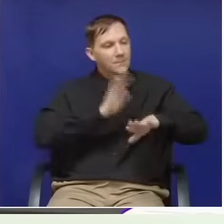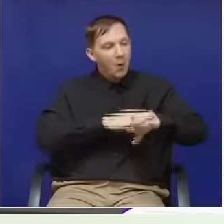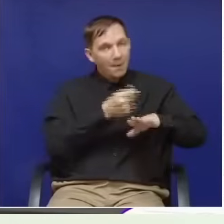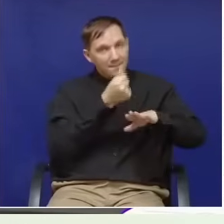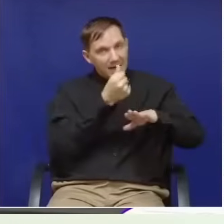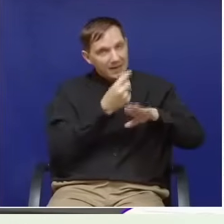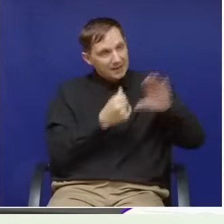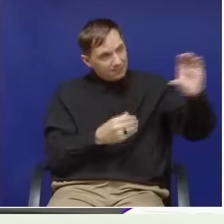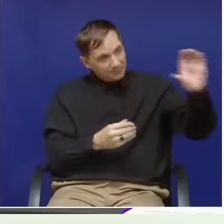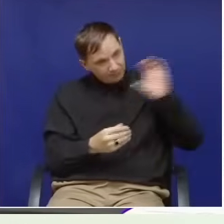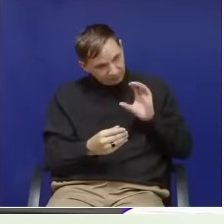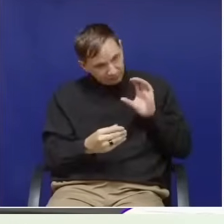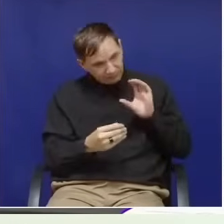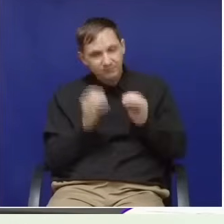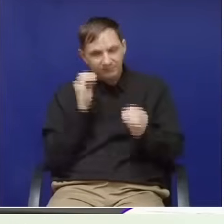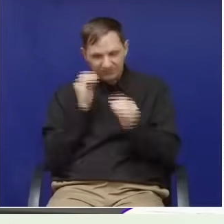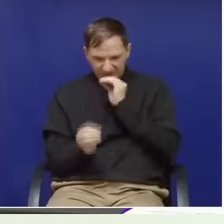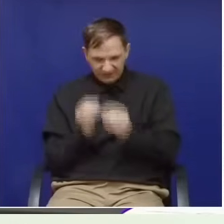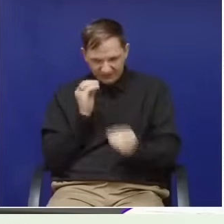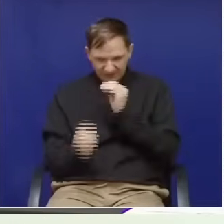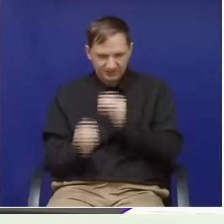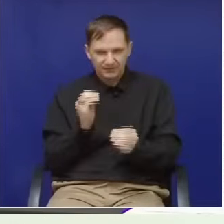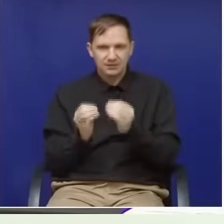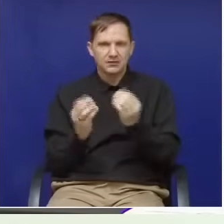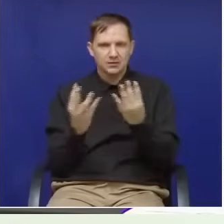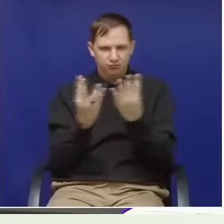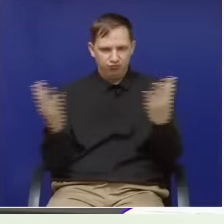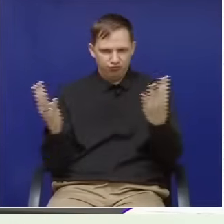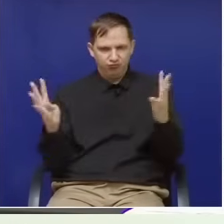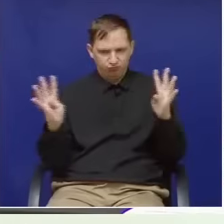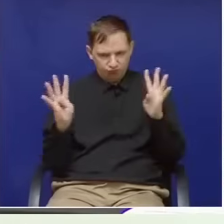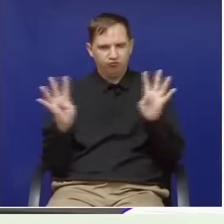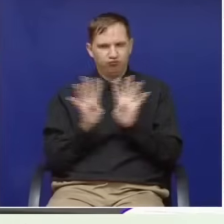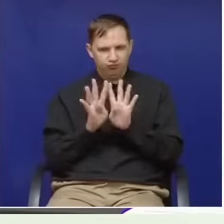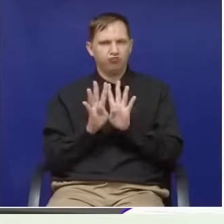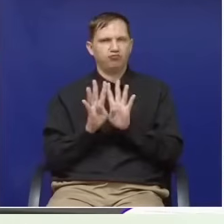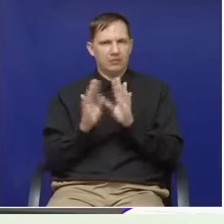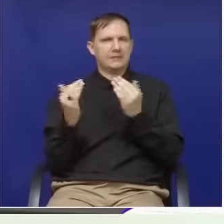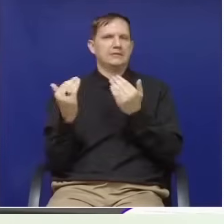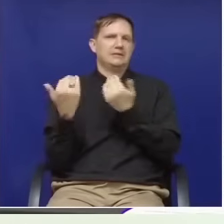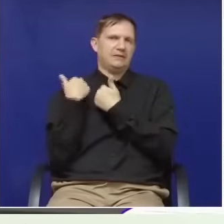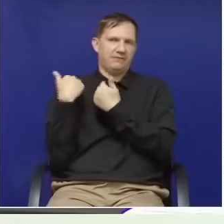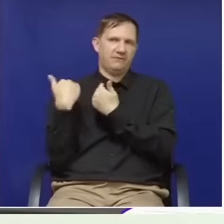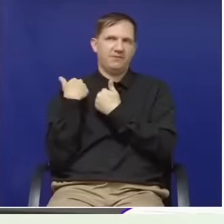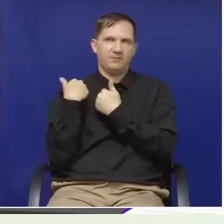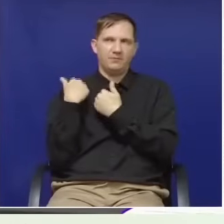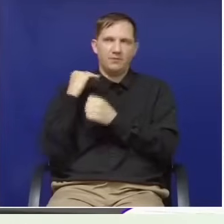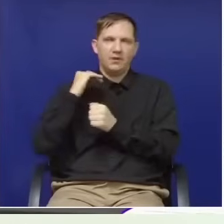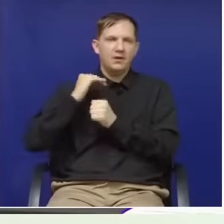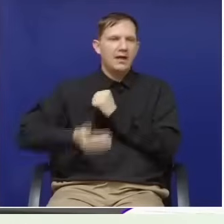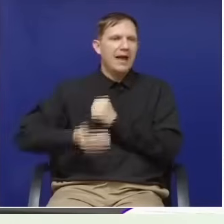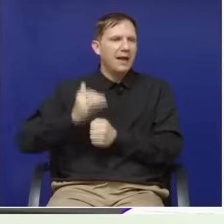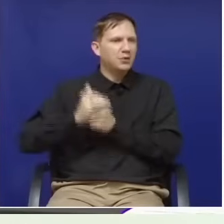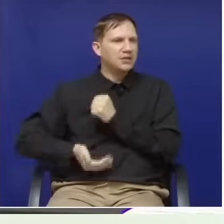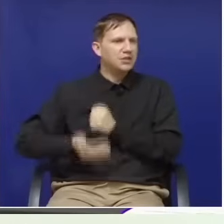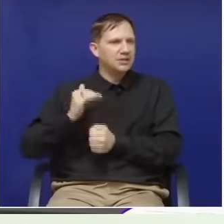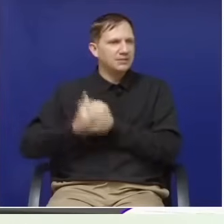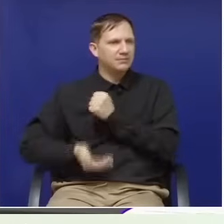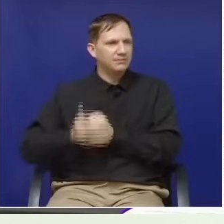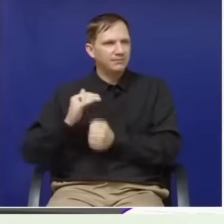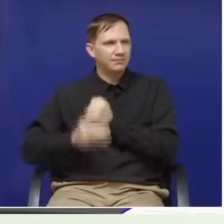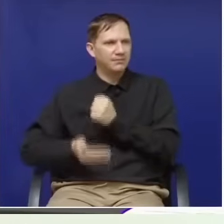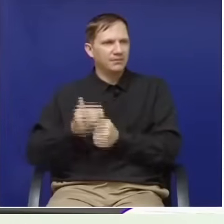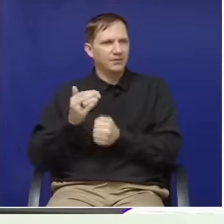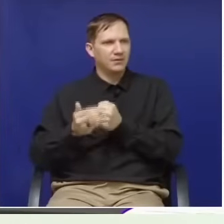to fence the base off and protect the ammunition which is there. As far as the latest